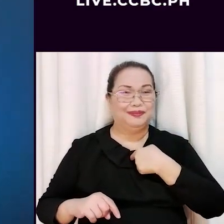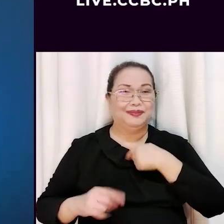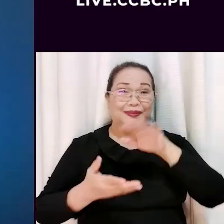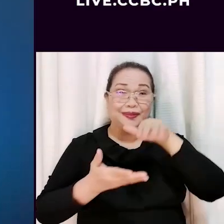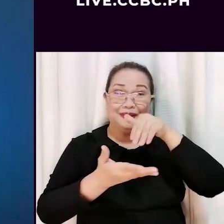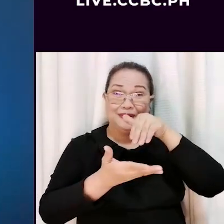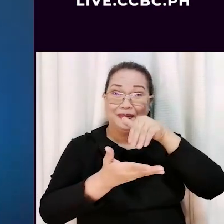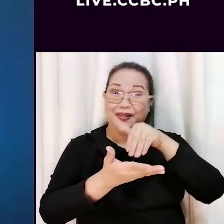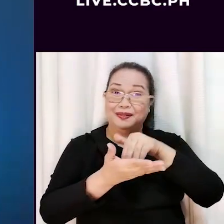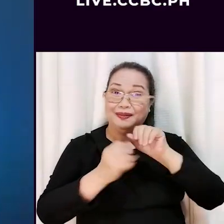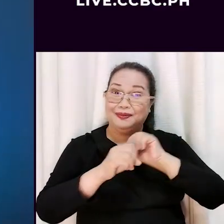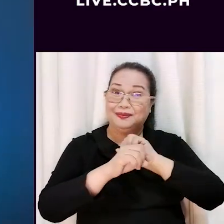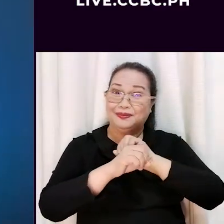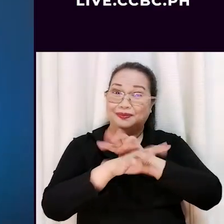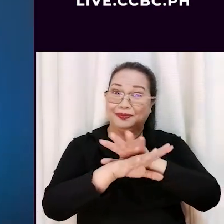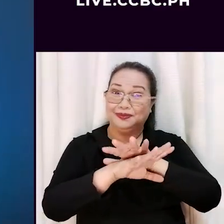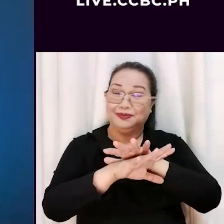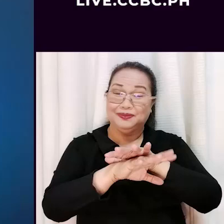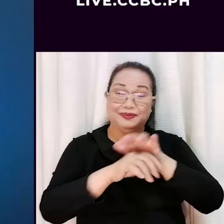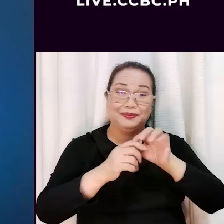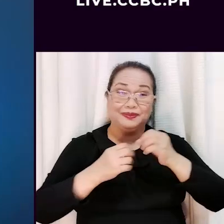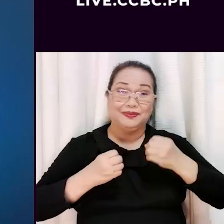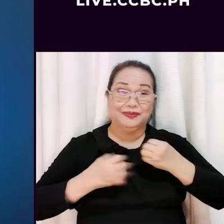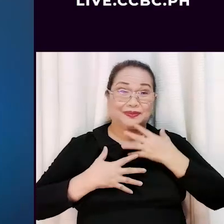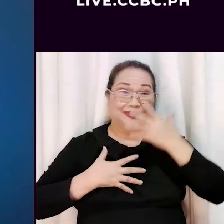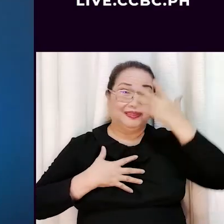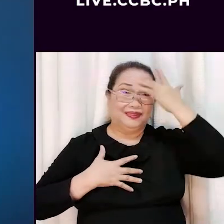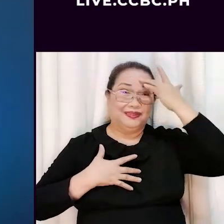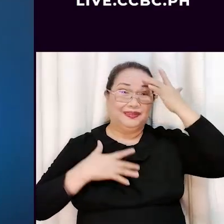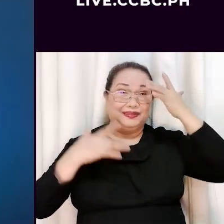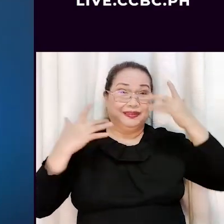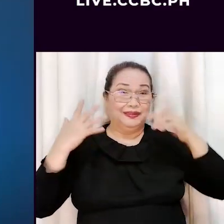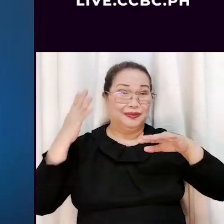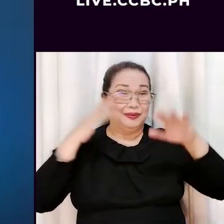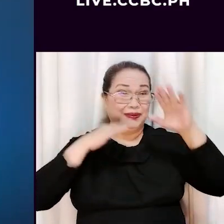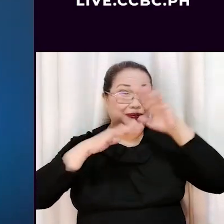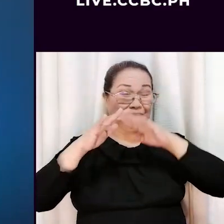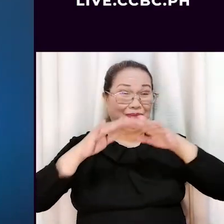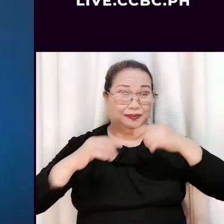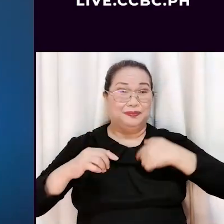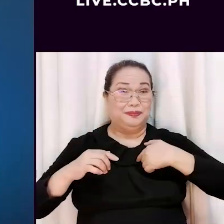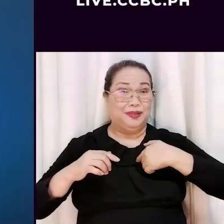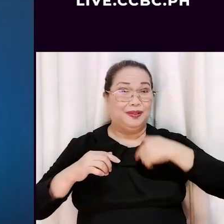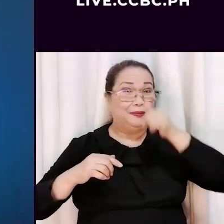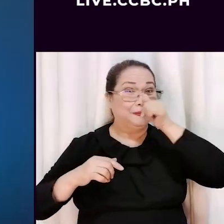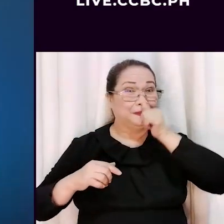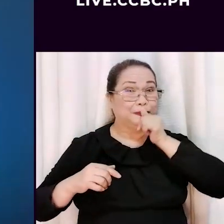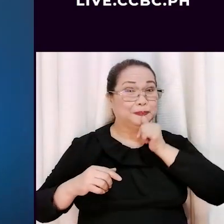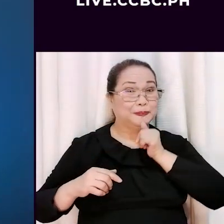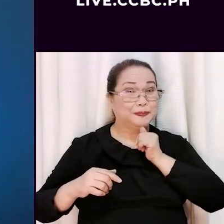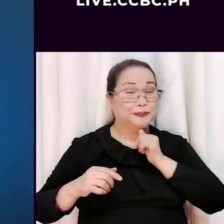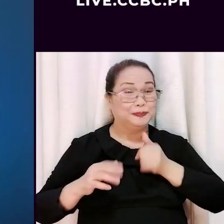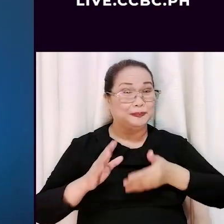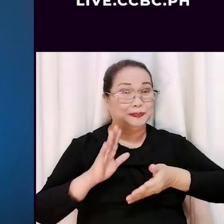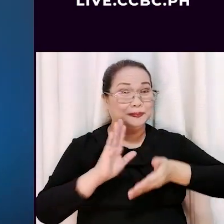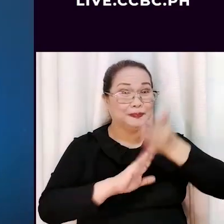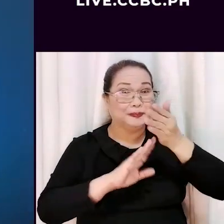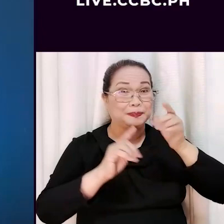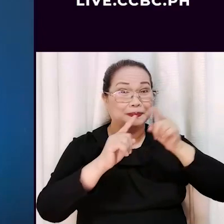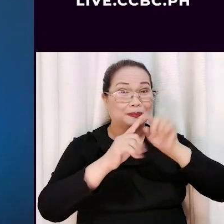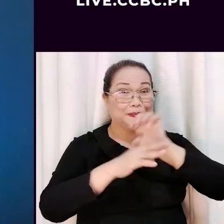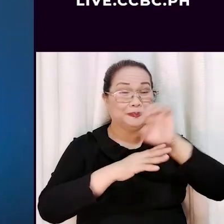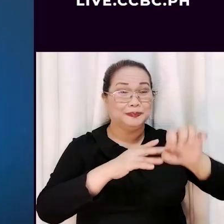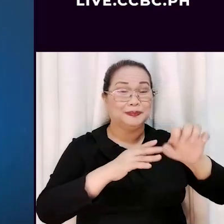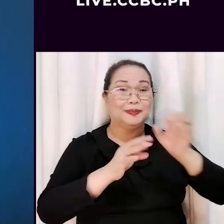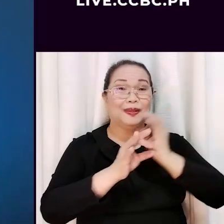amidst affliction, will I emerge faithful to the end? And we